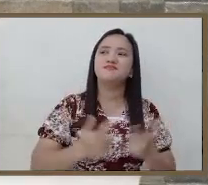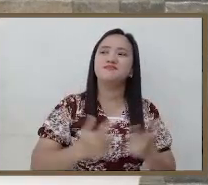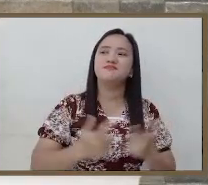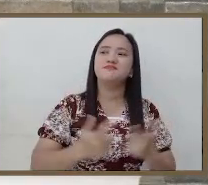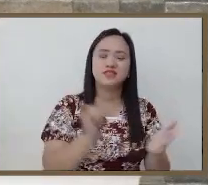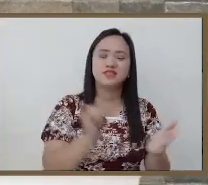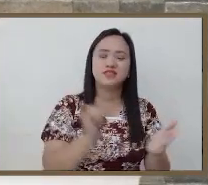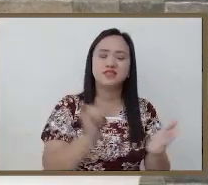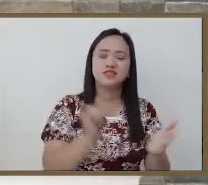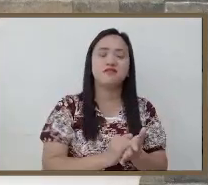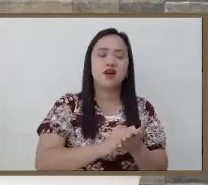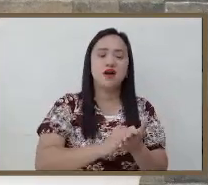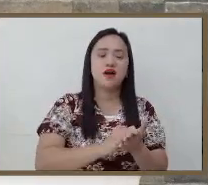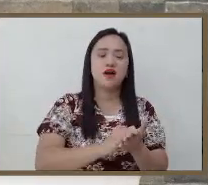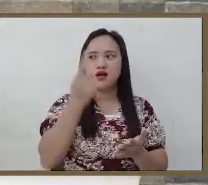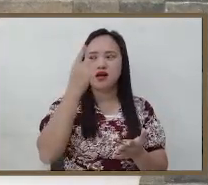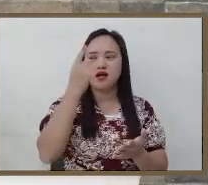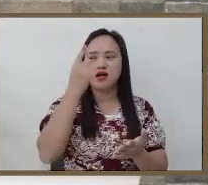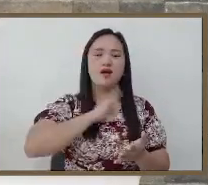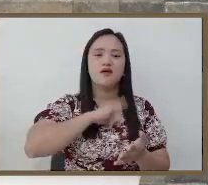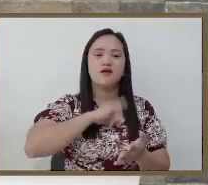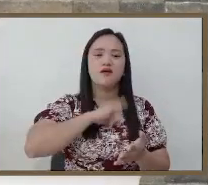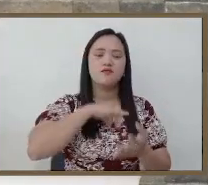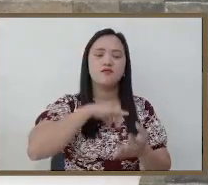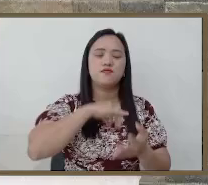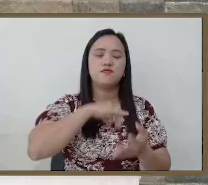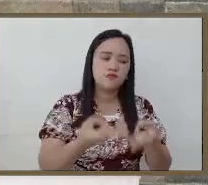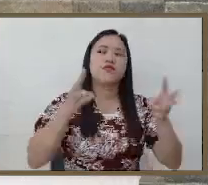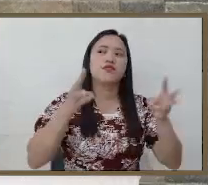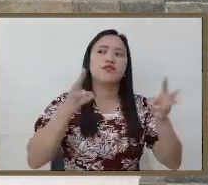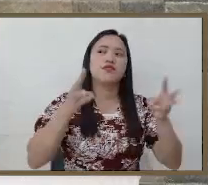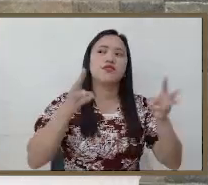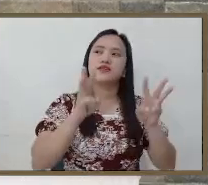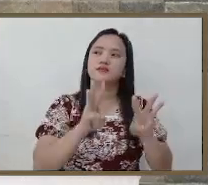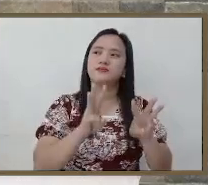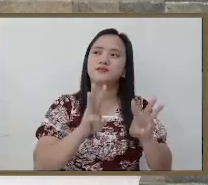that somehow you thought I was worth